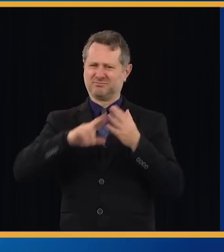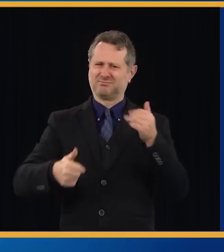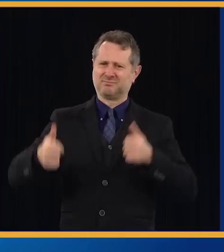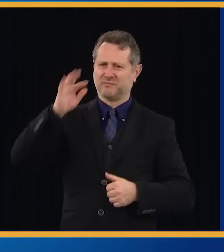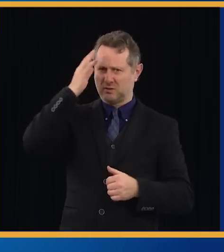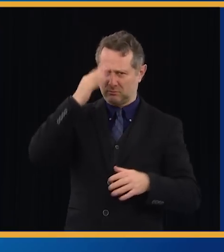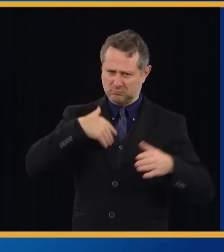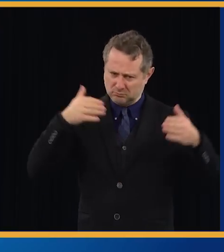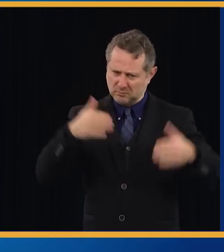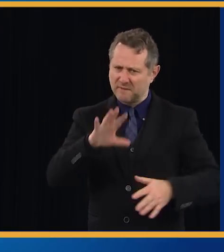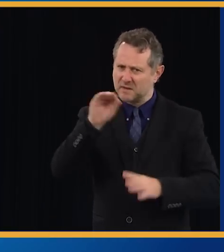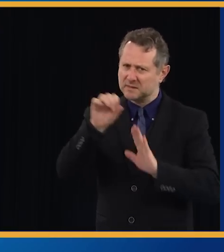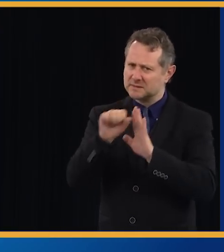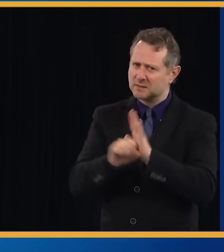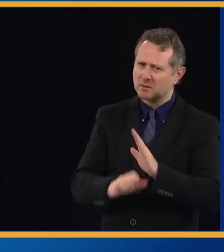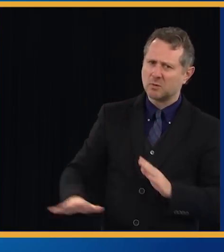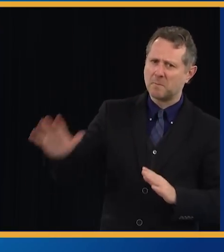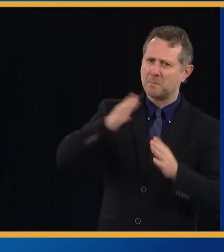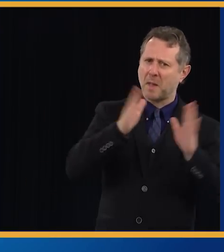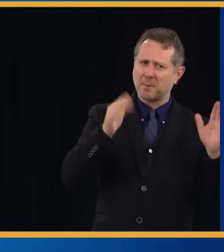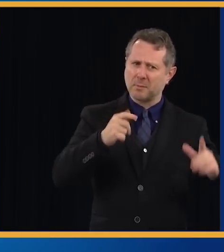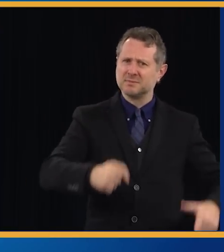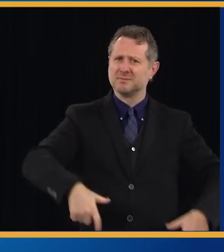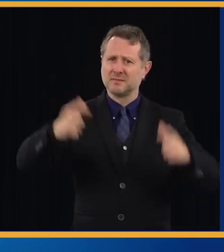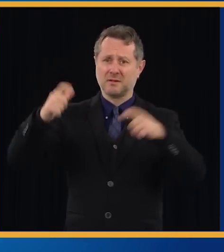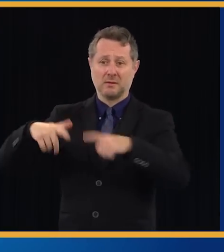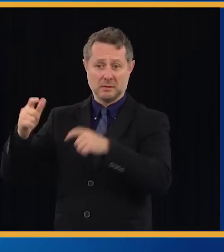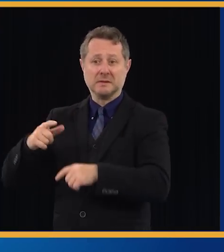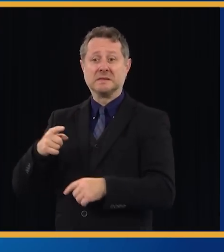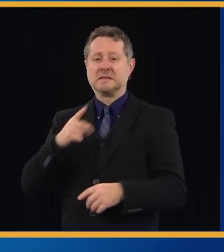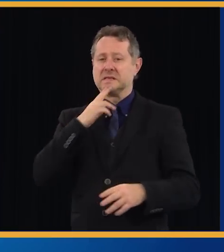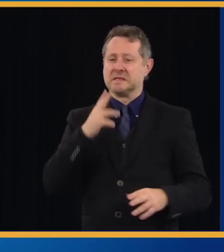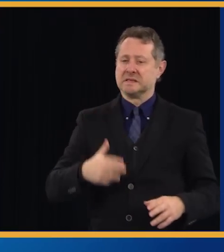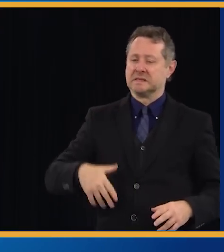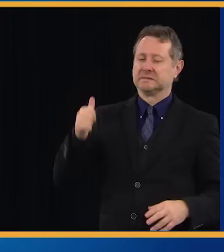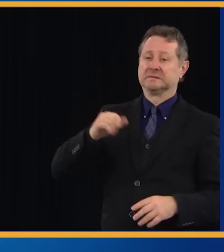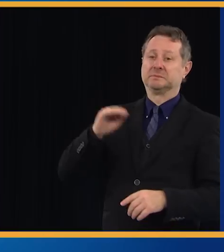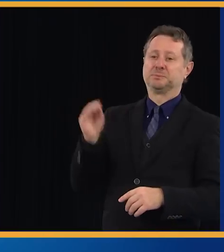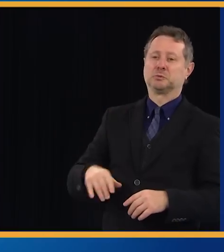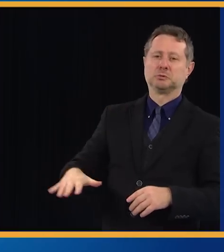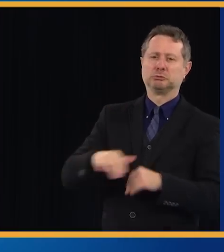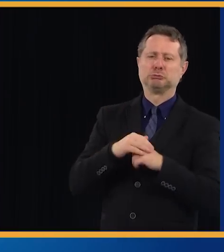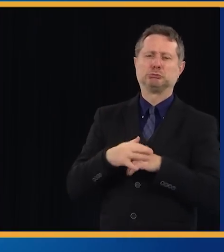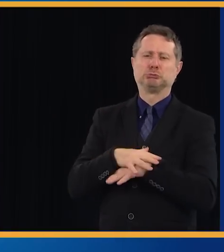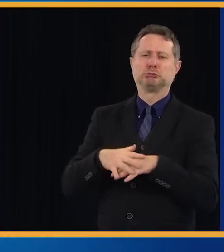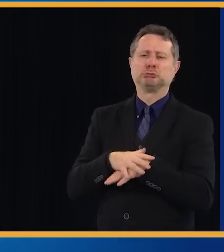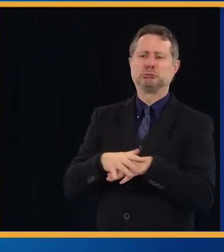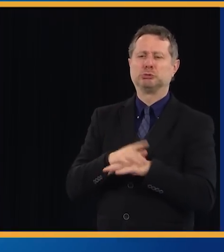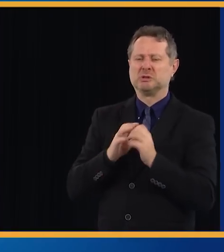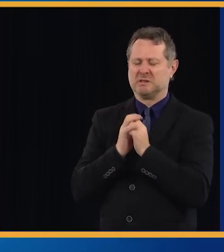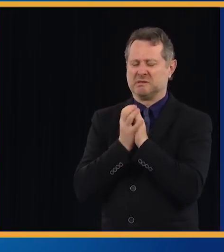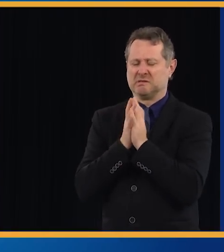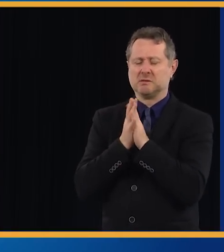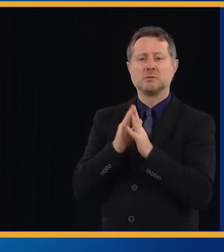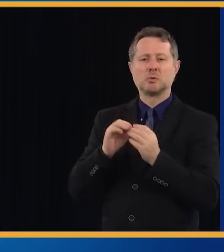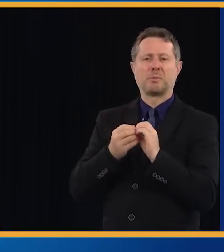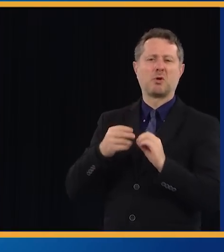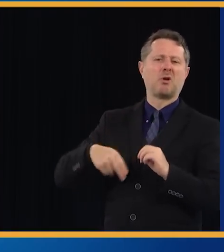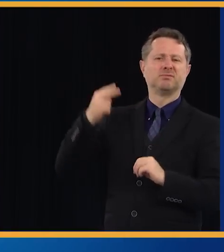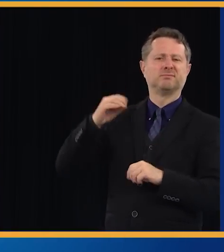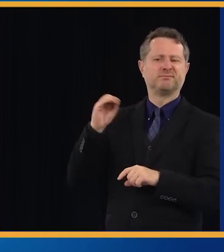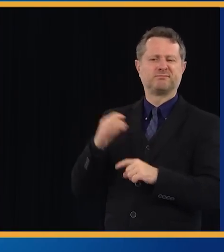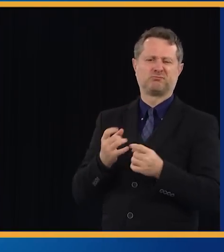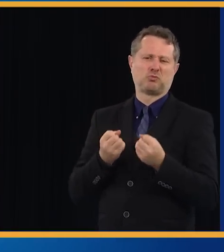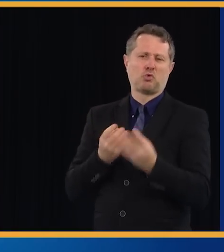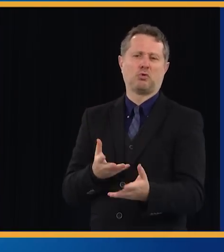is some of the densest housing in the United States of America. People crammed